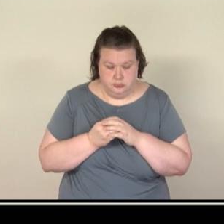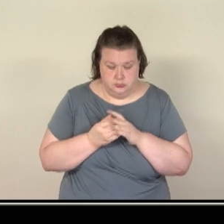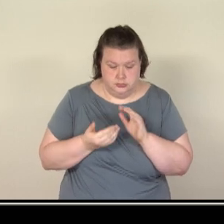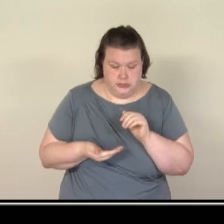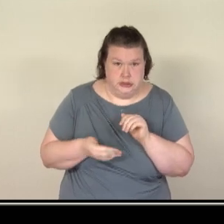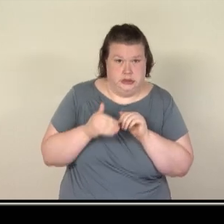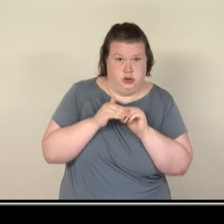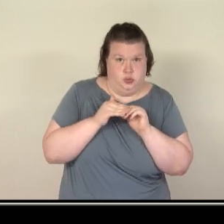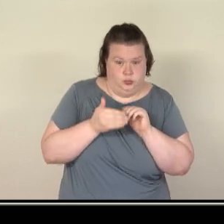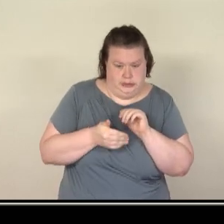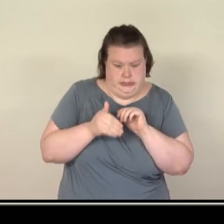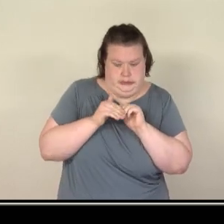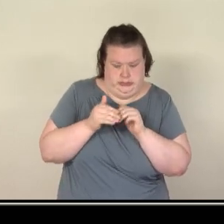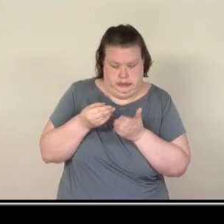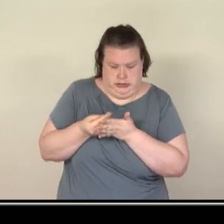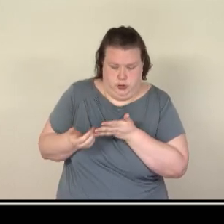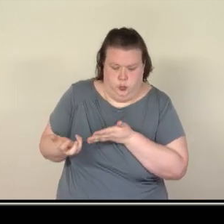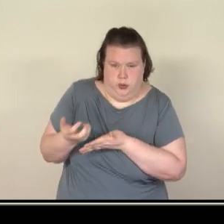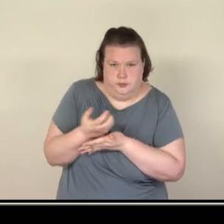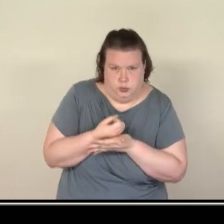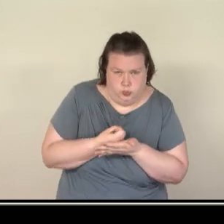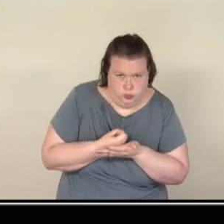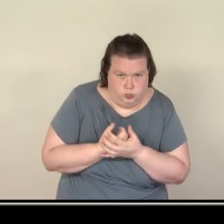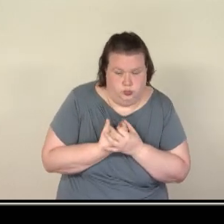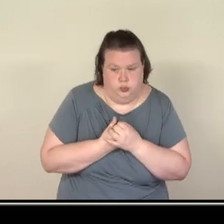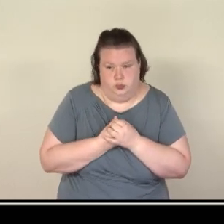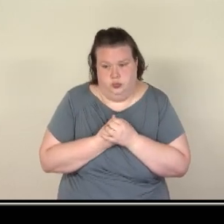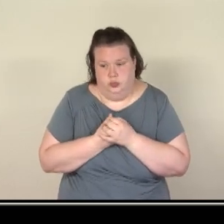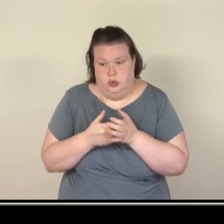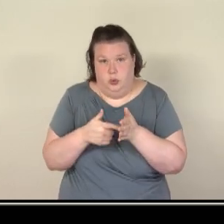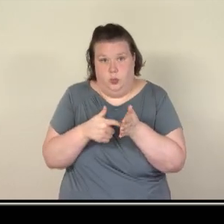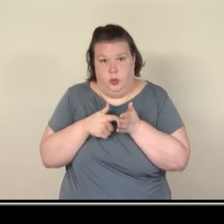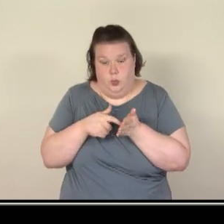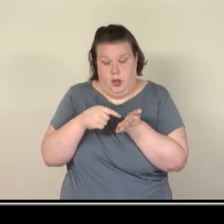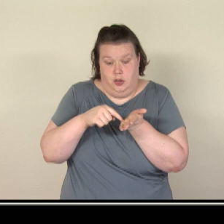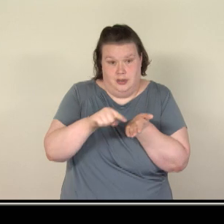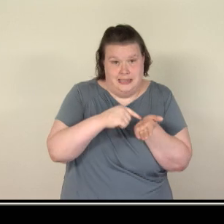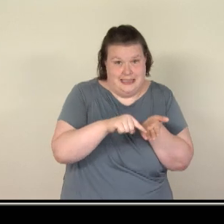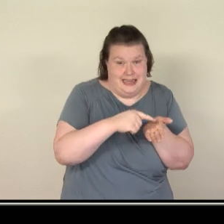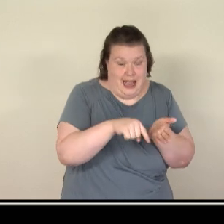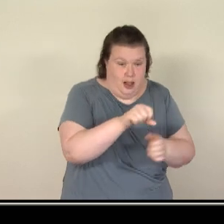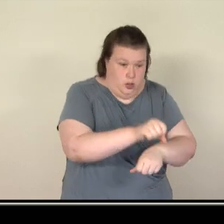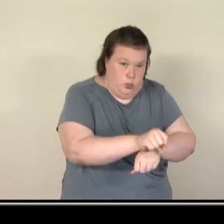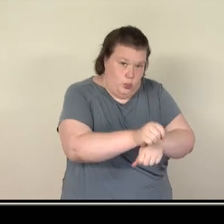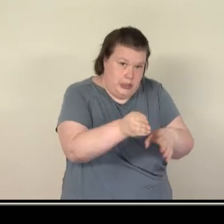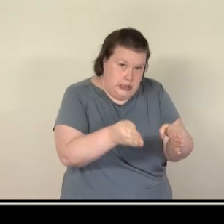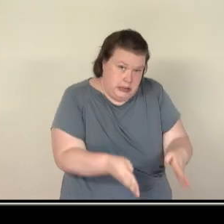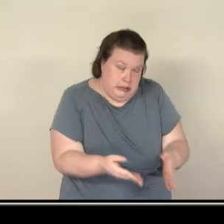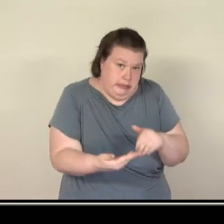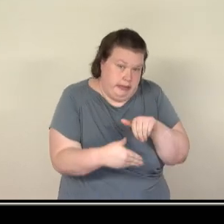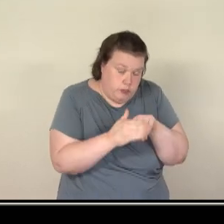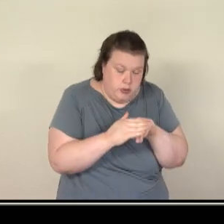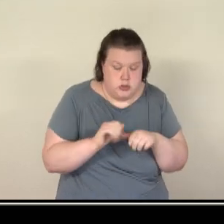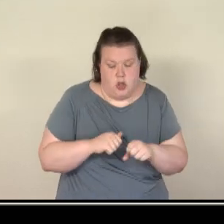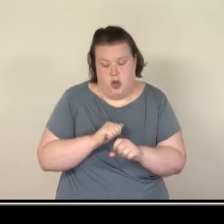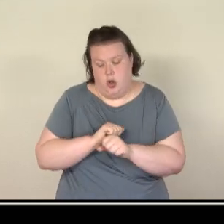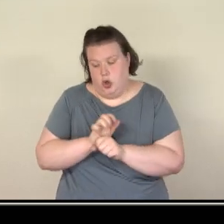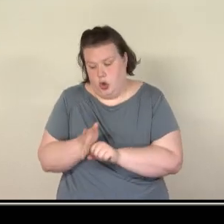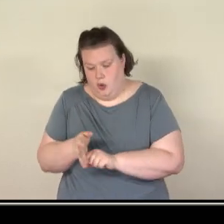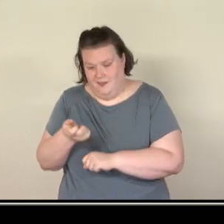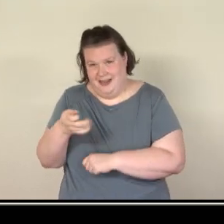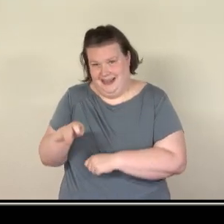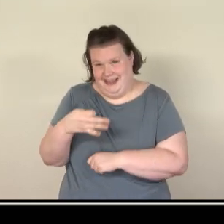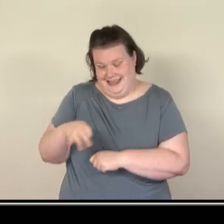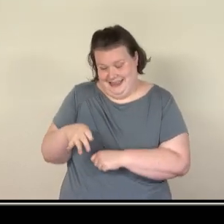increases in revenues there, required salary increases there. We had COVID-19 expenditures